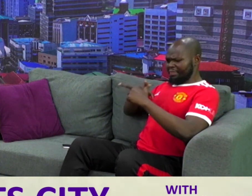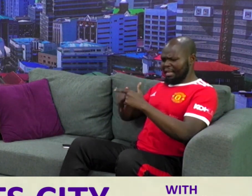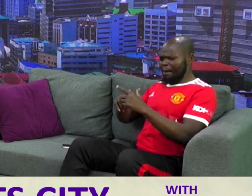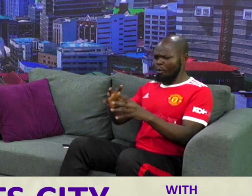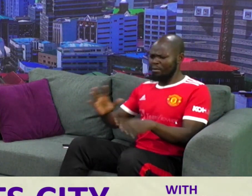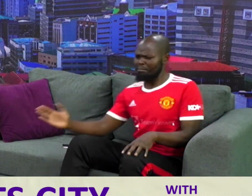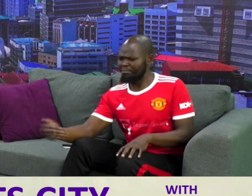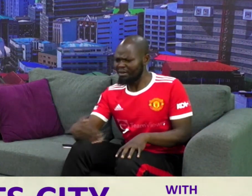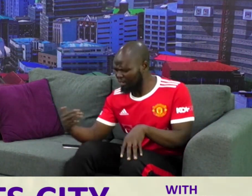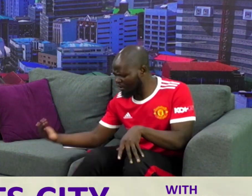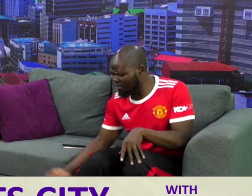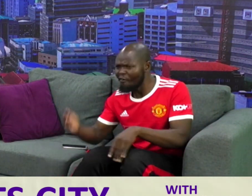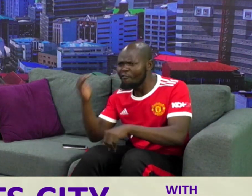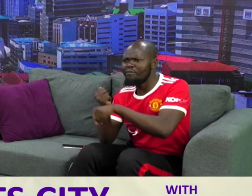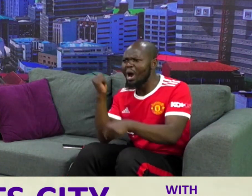The ball,